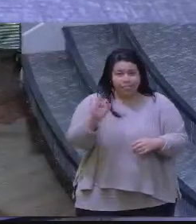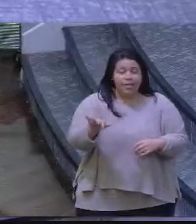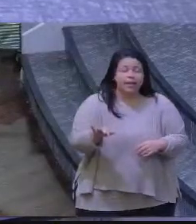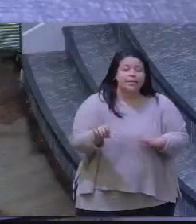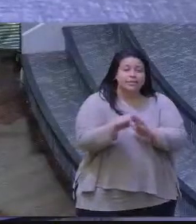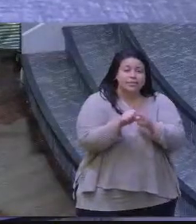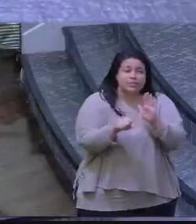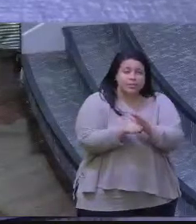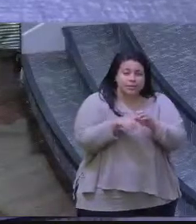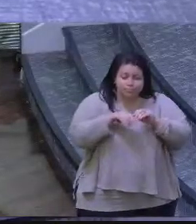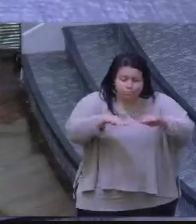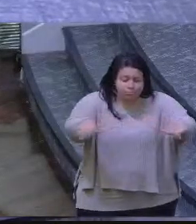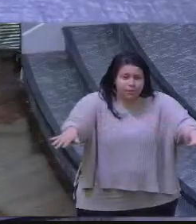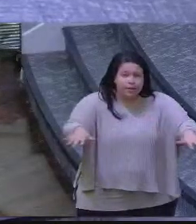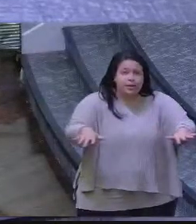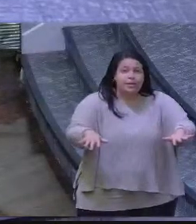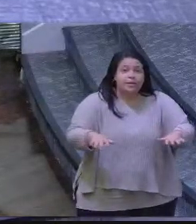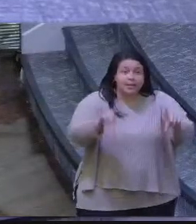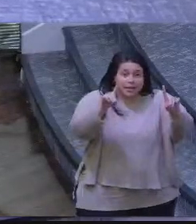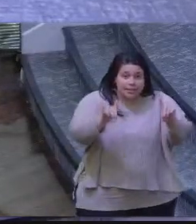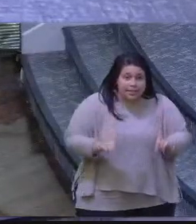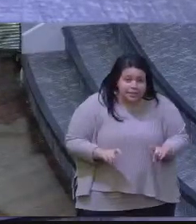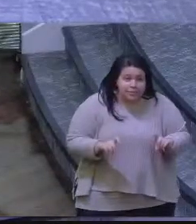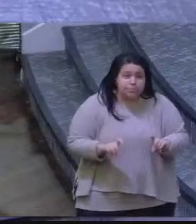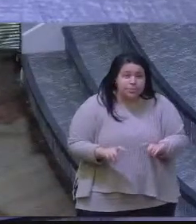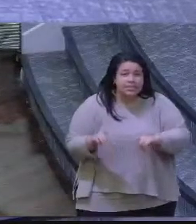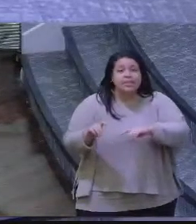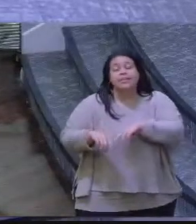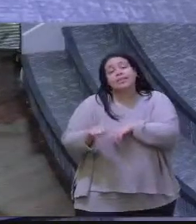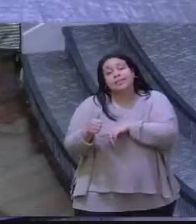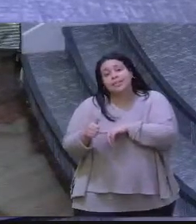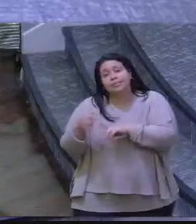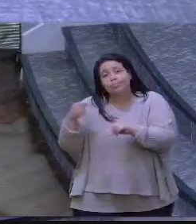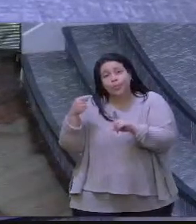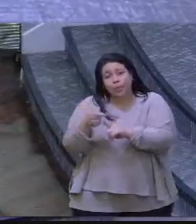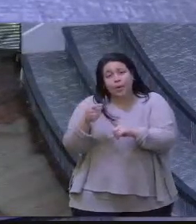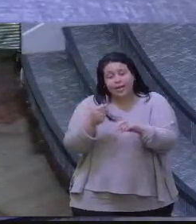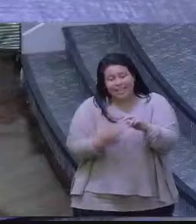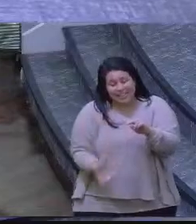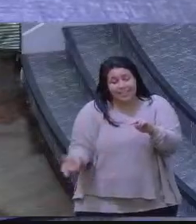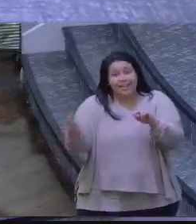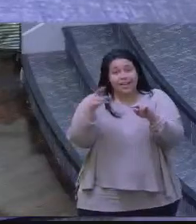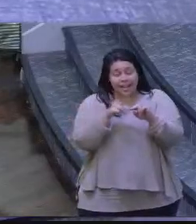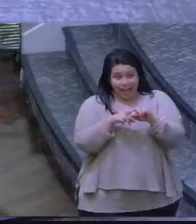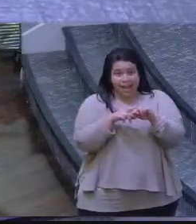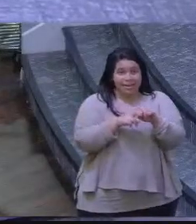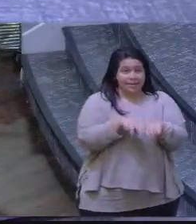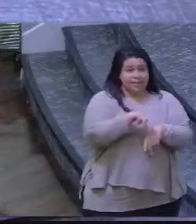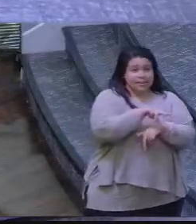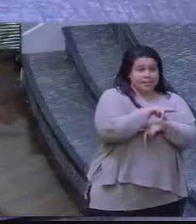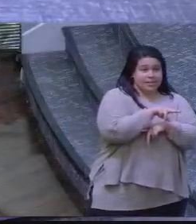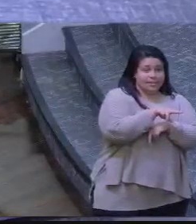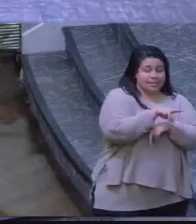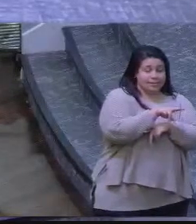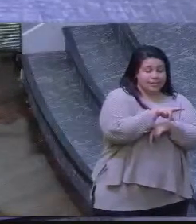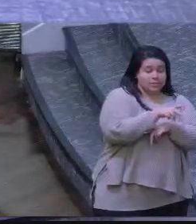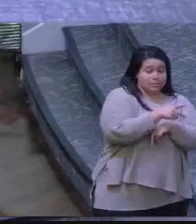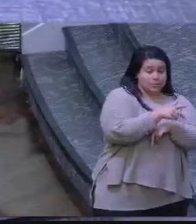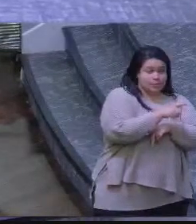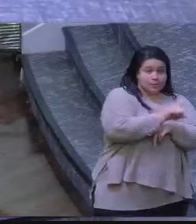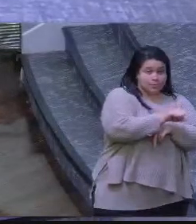nearly 12-point gain in its overall content mastery score from 2021-22 school year to